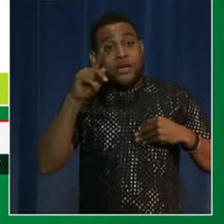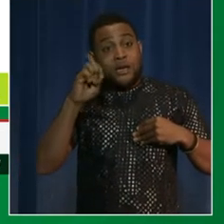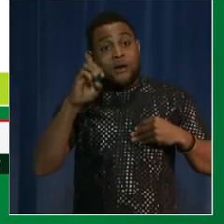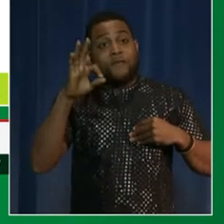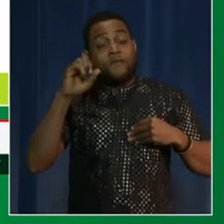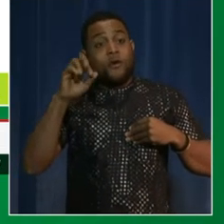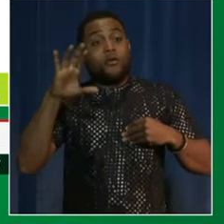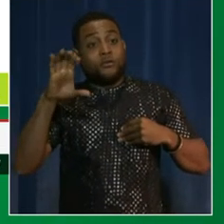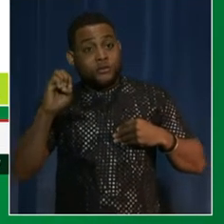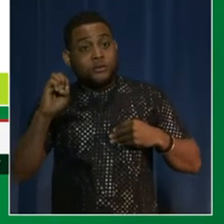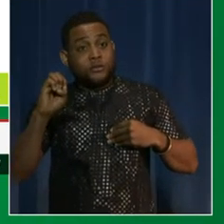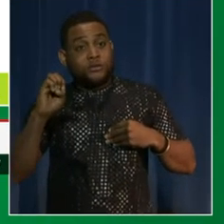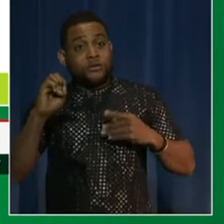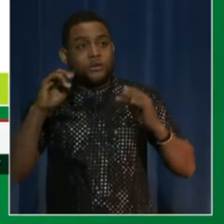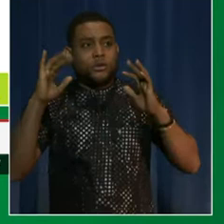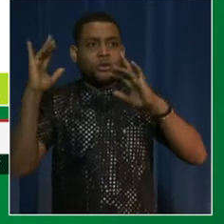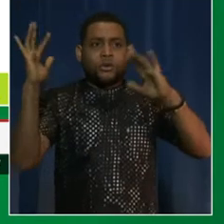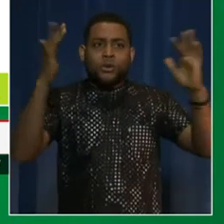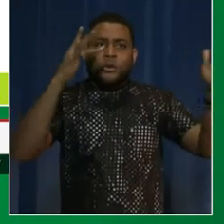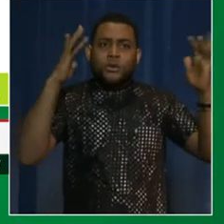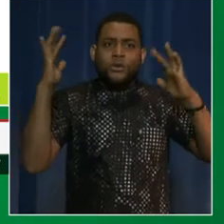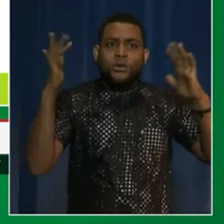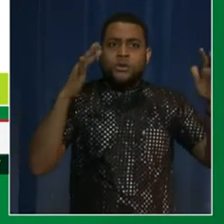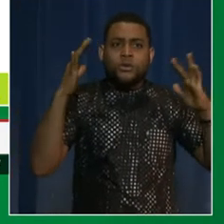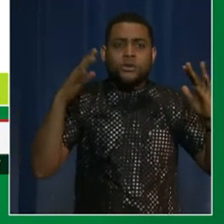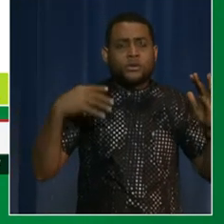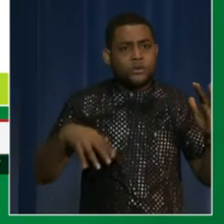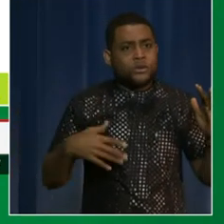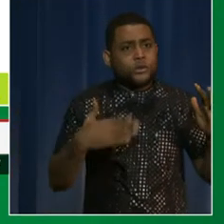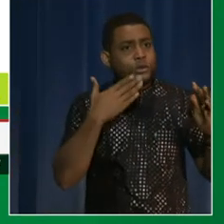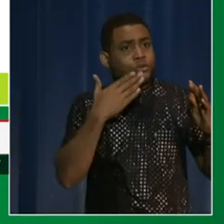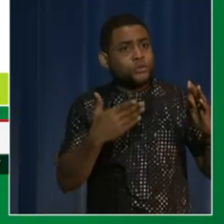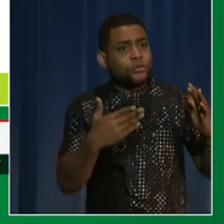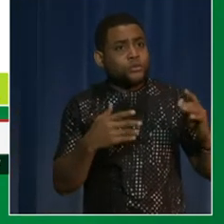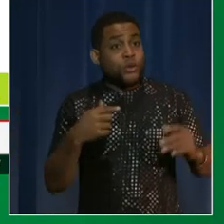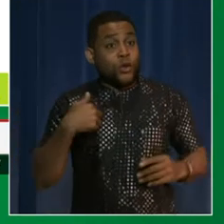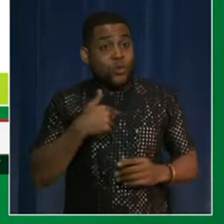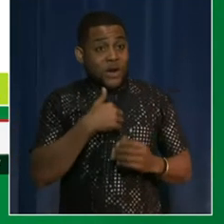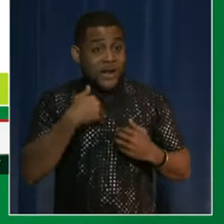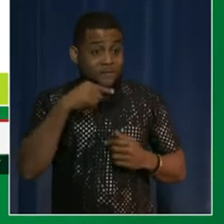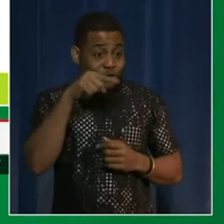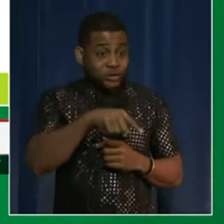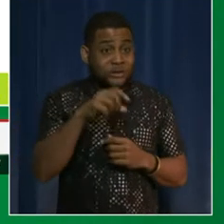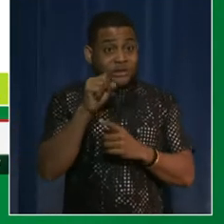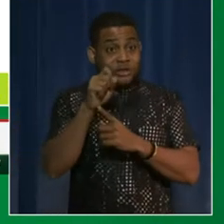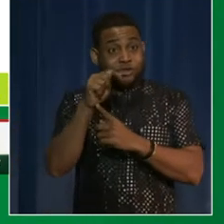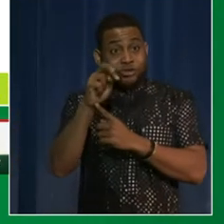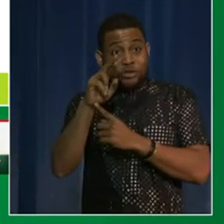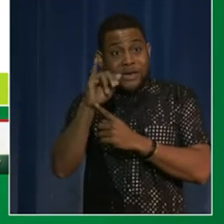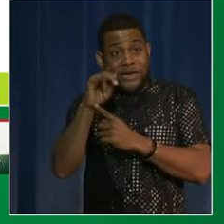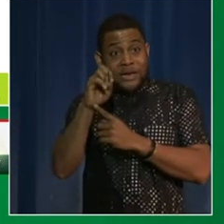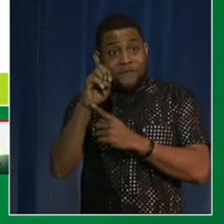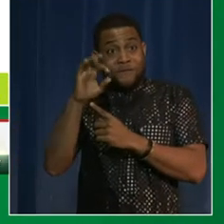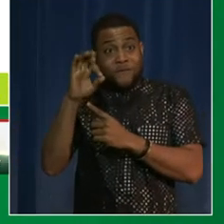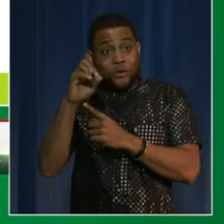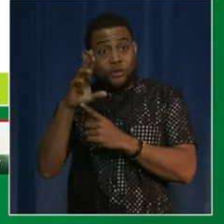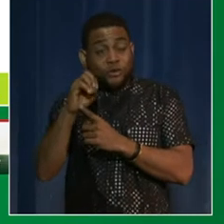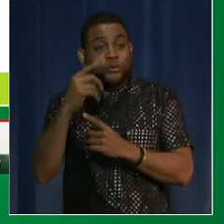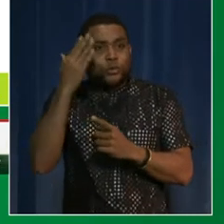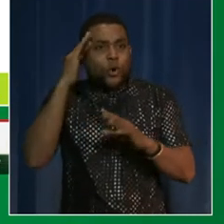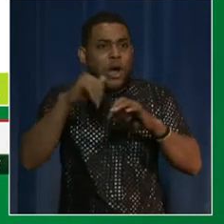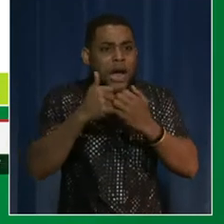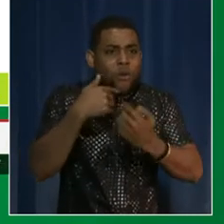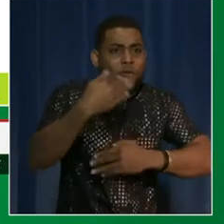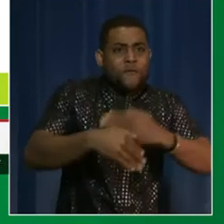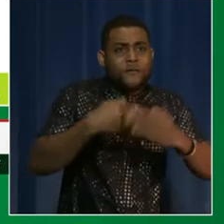Now, it's good that we'll have a strike force, and if you've been part of some of our strike forces before, you know that what we do is we set them up for a limited